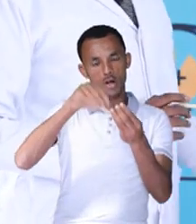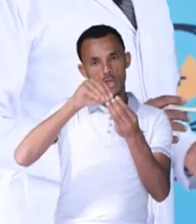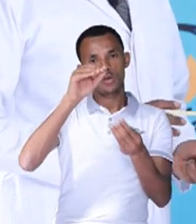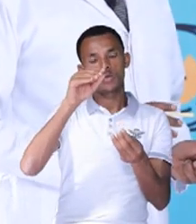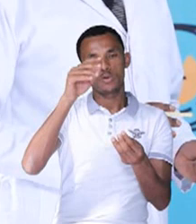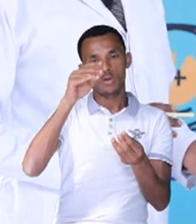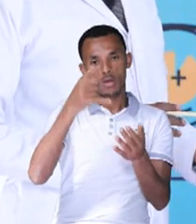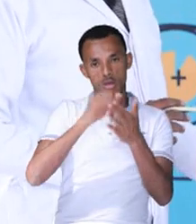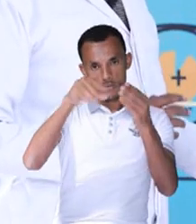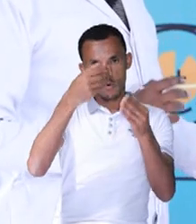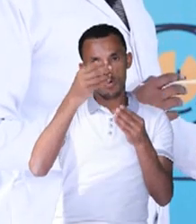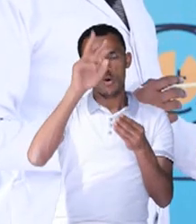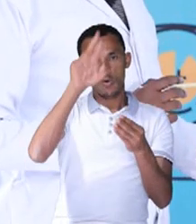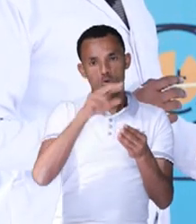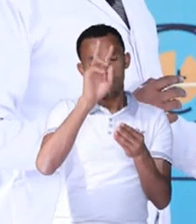It gives root 2.